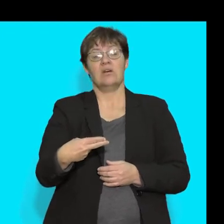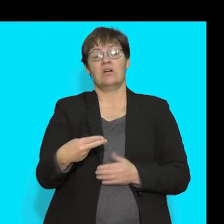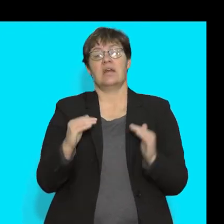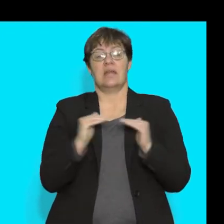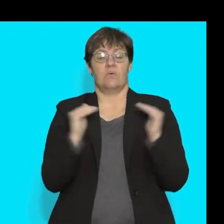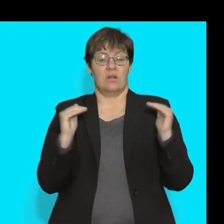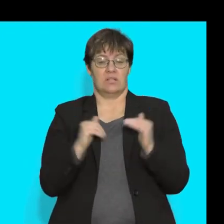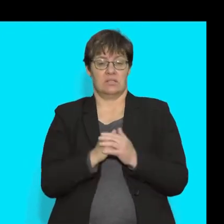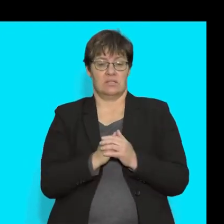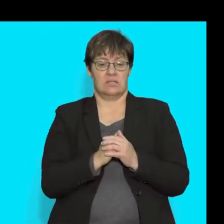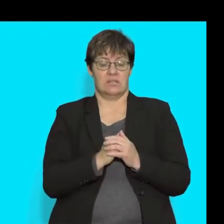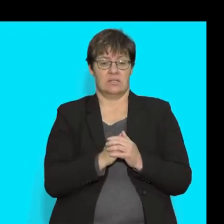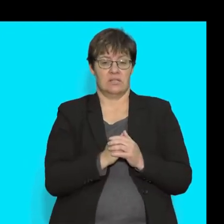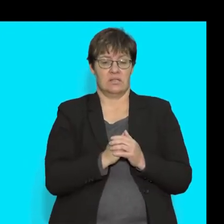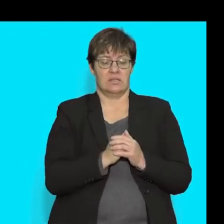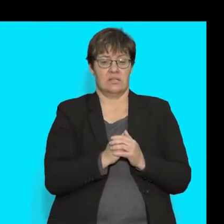to